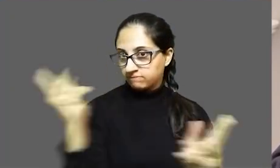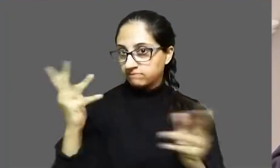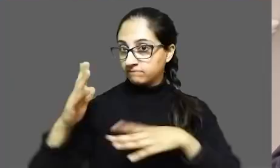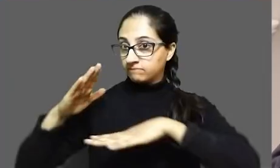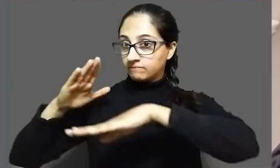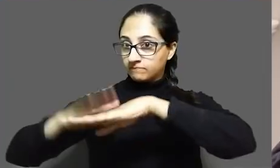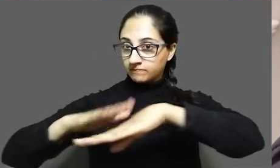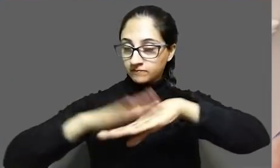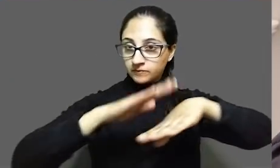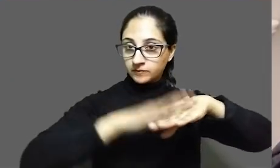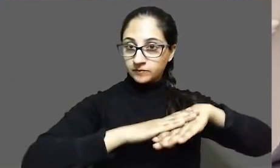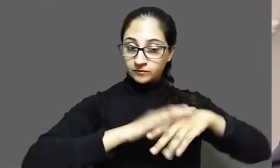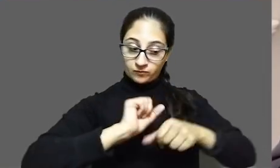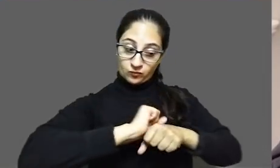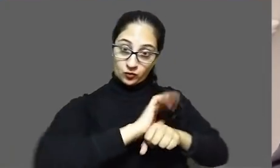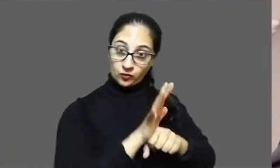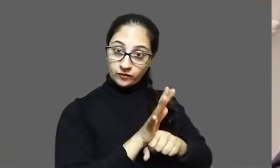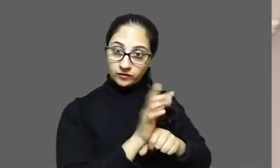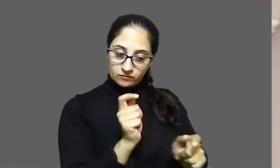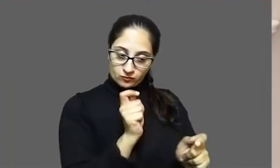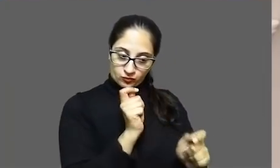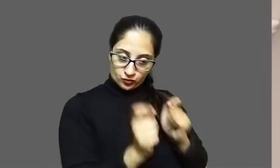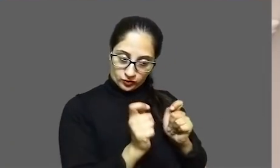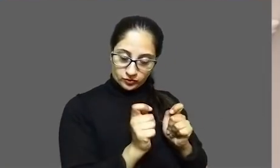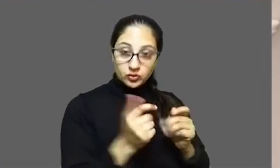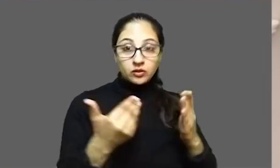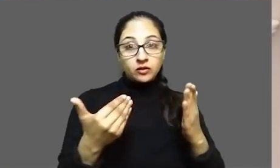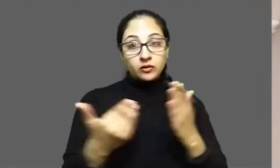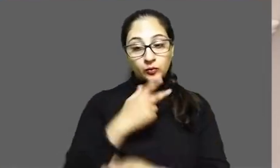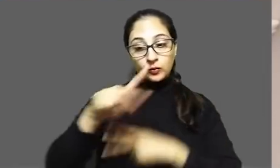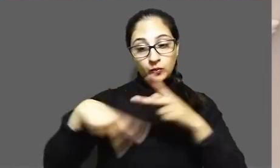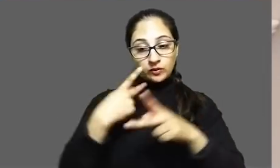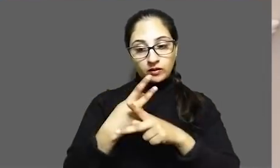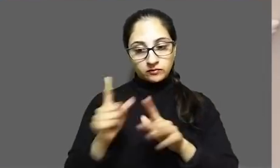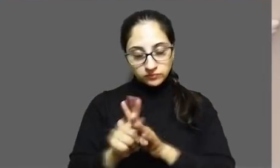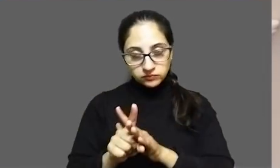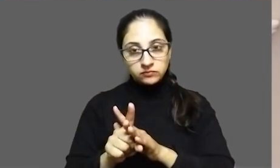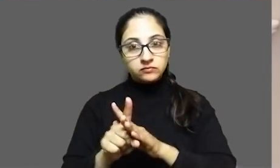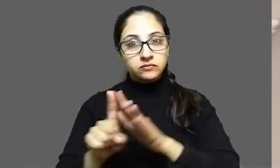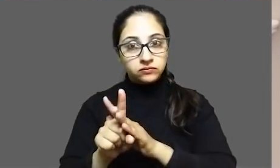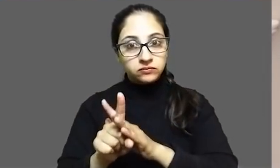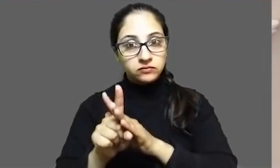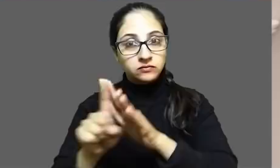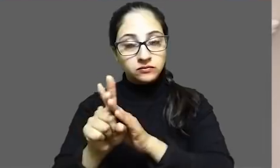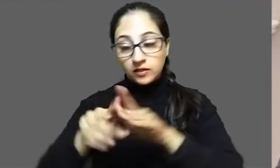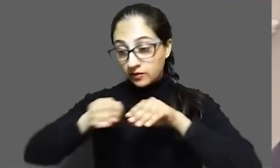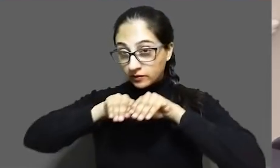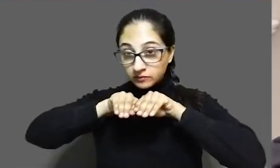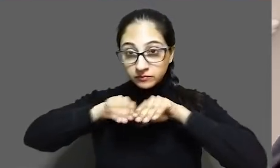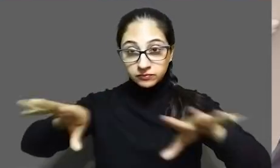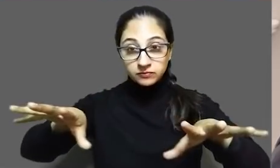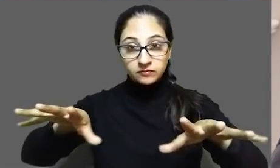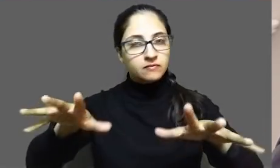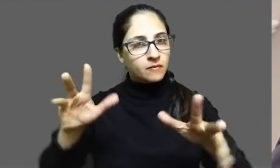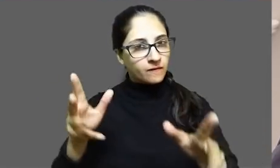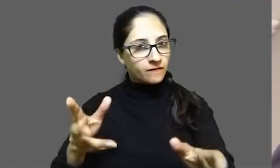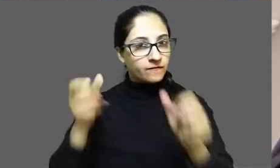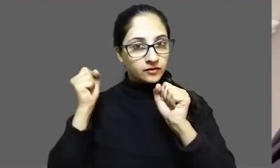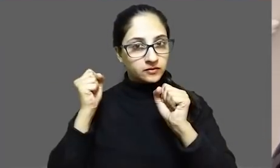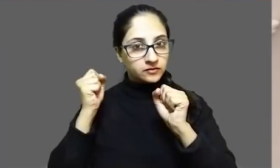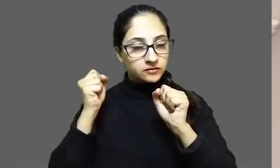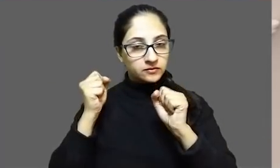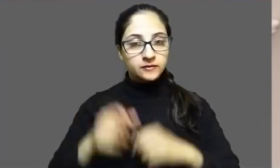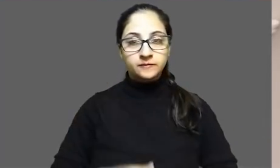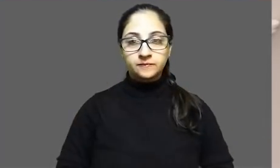officials, rapidly spreading variants of the COVID virus have significantly replaced